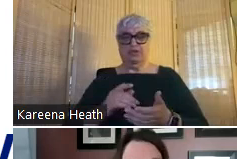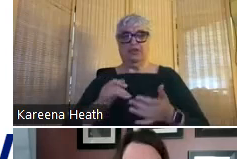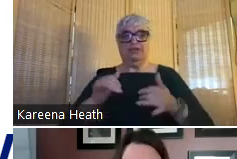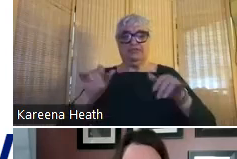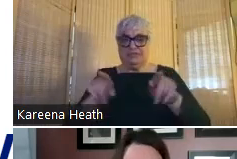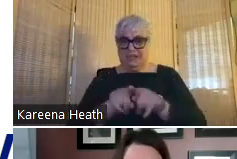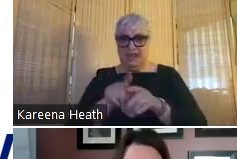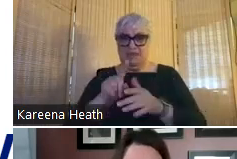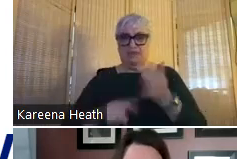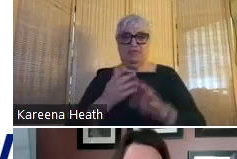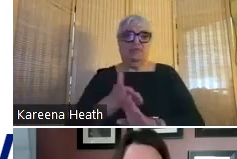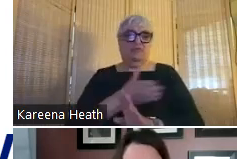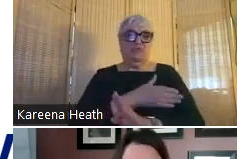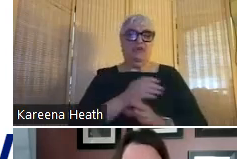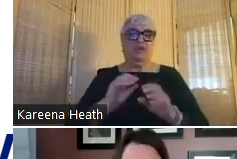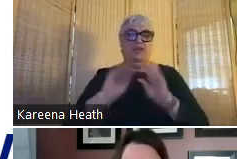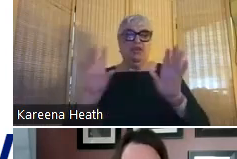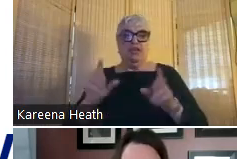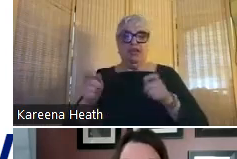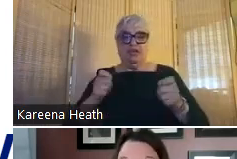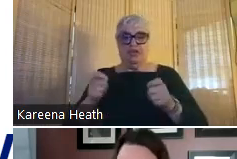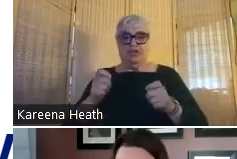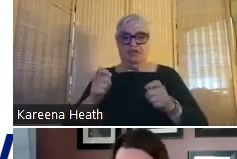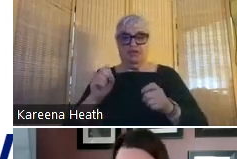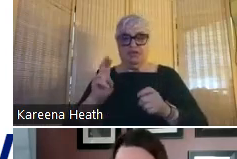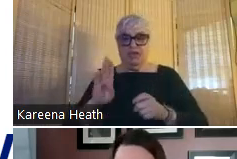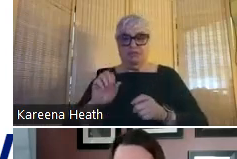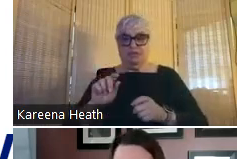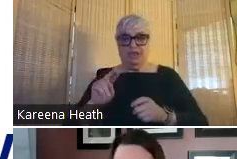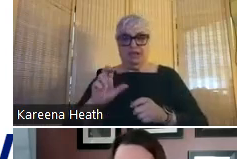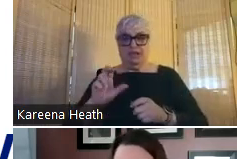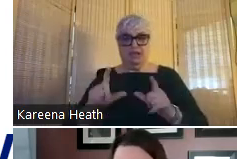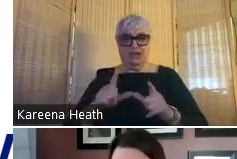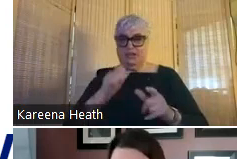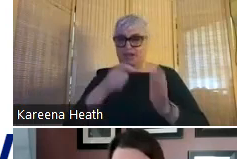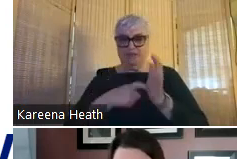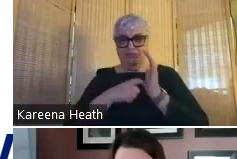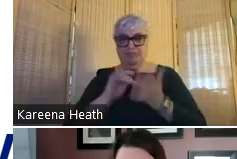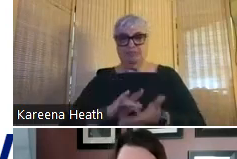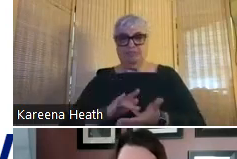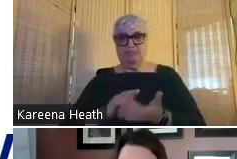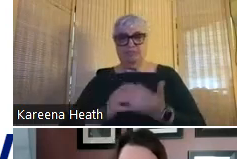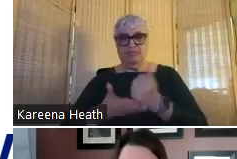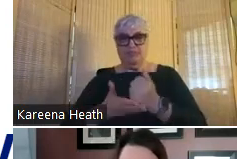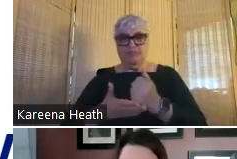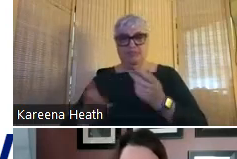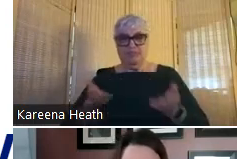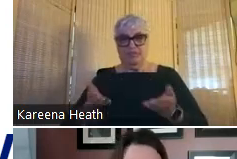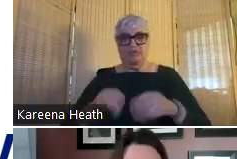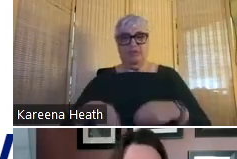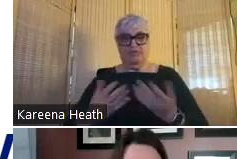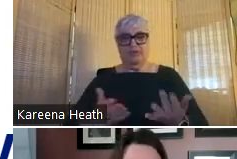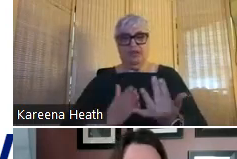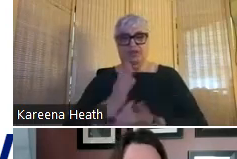We did write in some clarification that the controlled substance license is not required if the medication assisted treatment services are provided